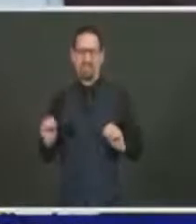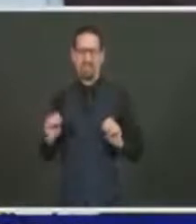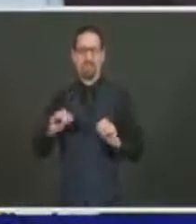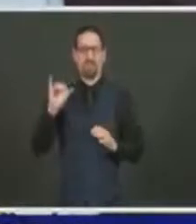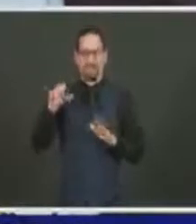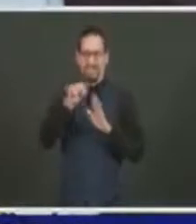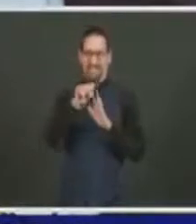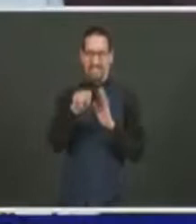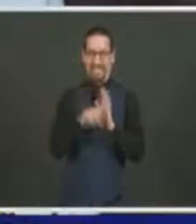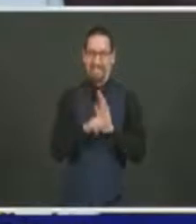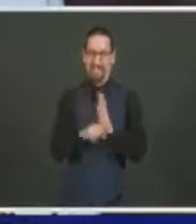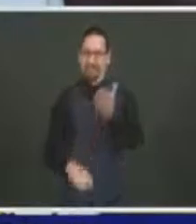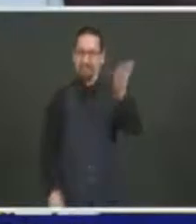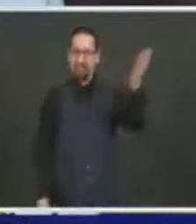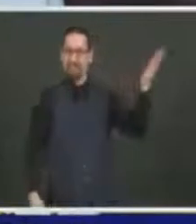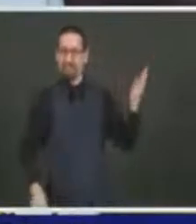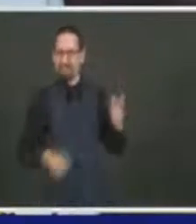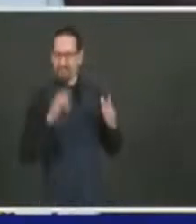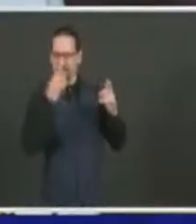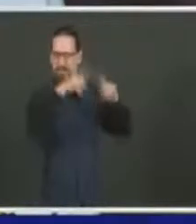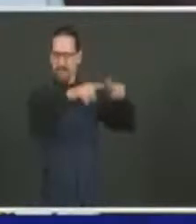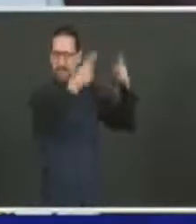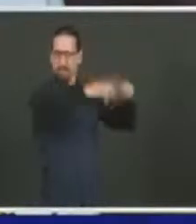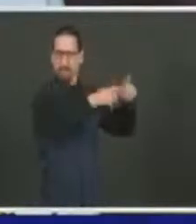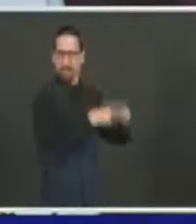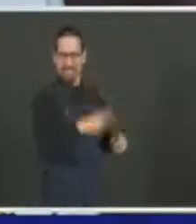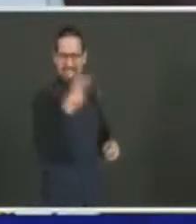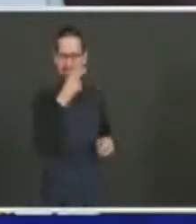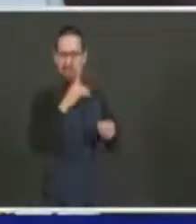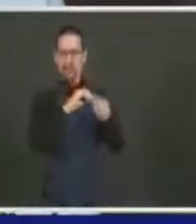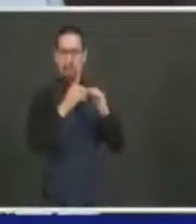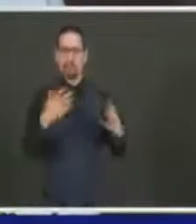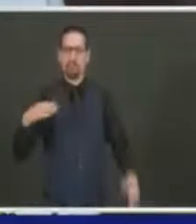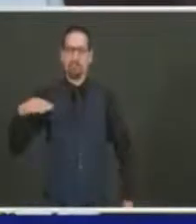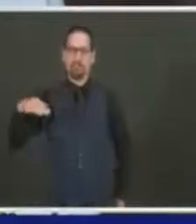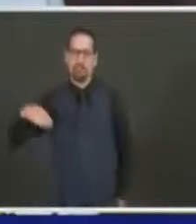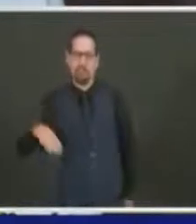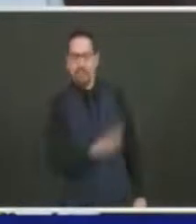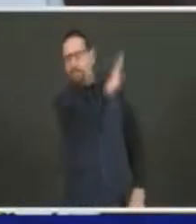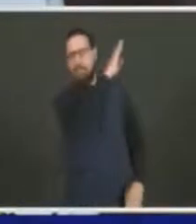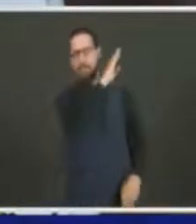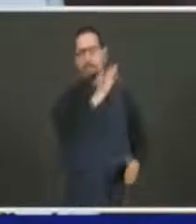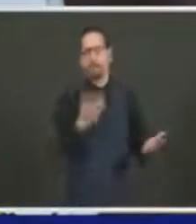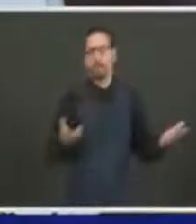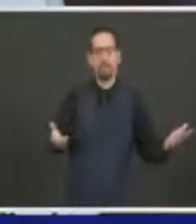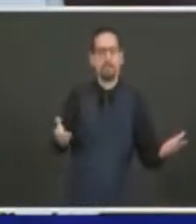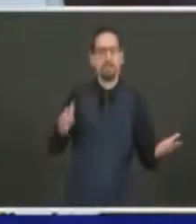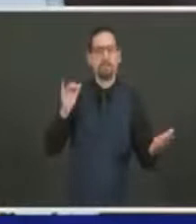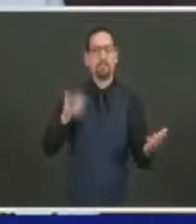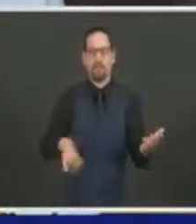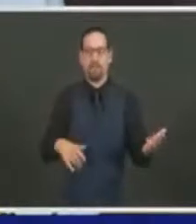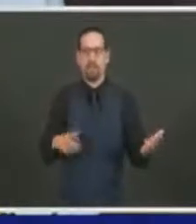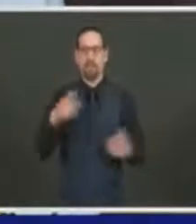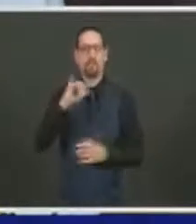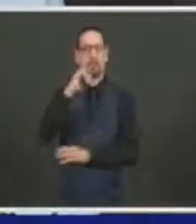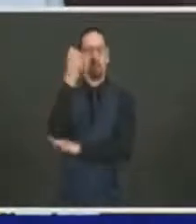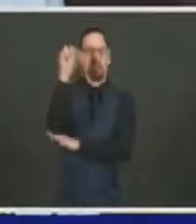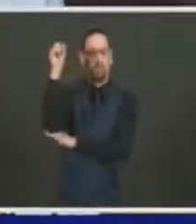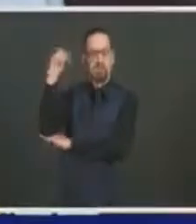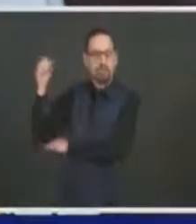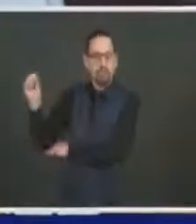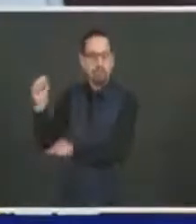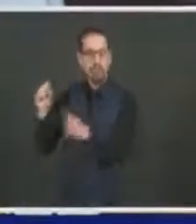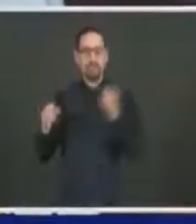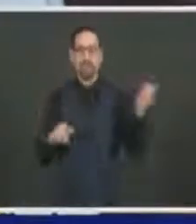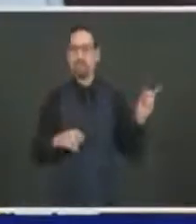states can also attribute protests where people weren't wearing masks to spikes in cases. We